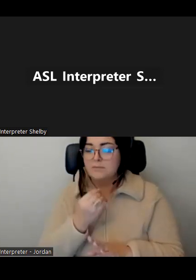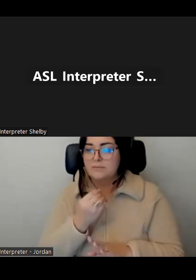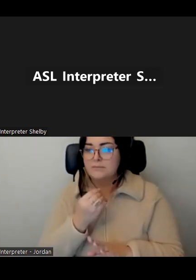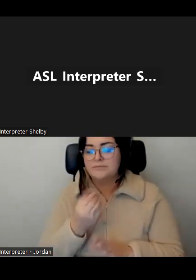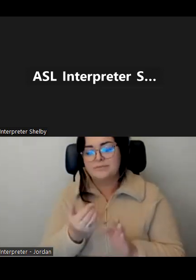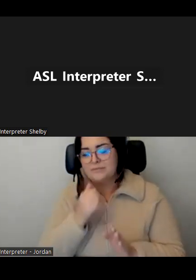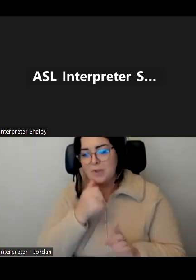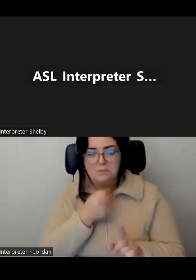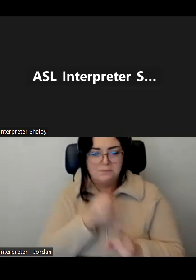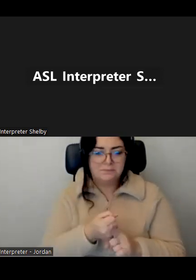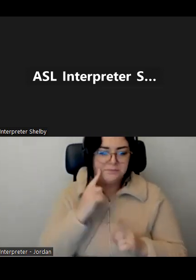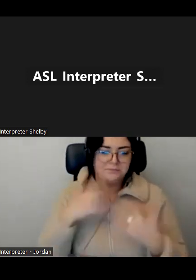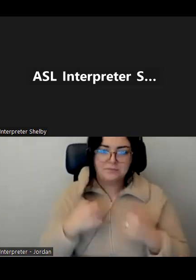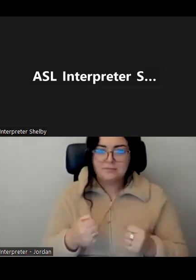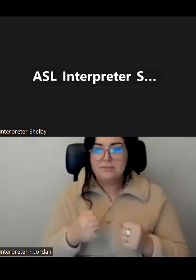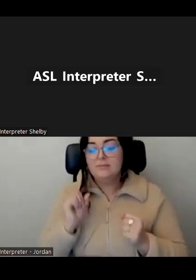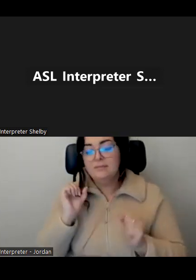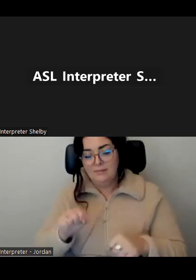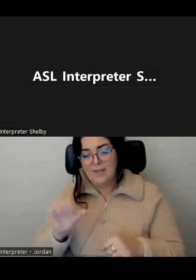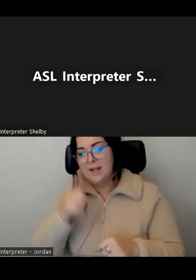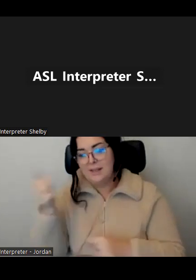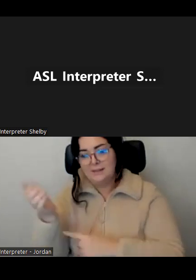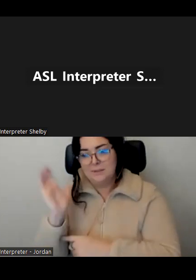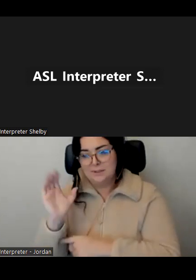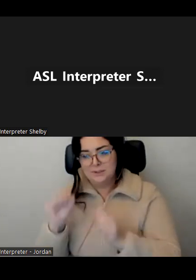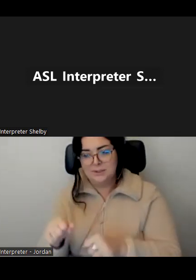Again, that could be a whole other presentation I do. But